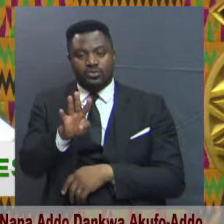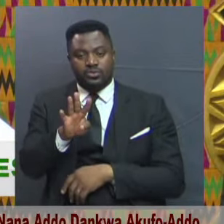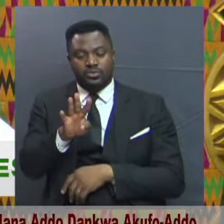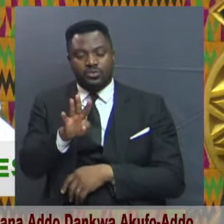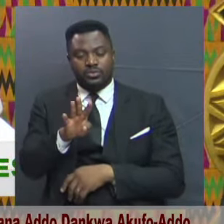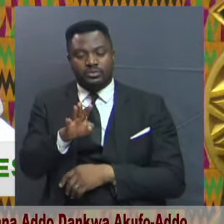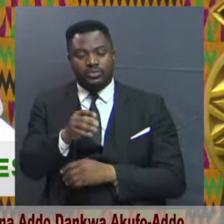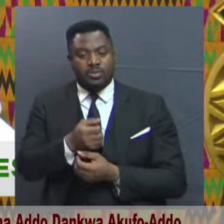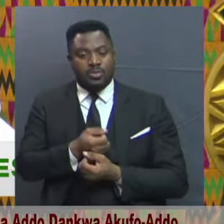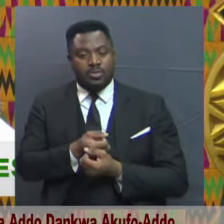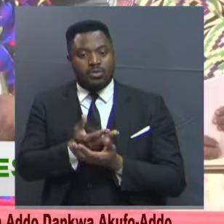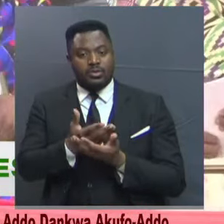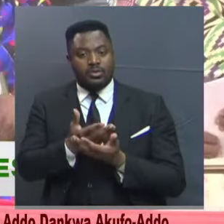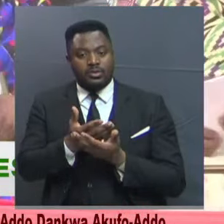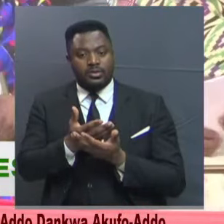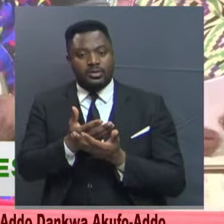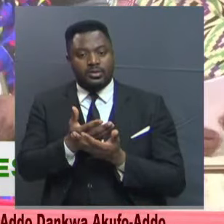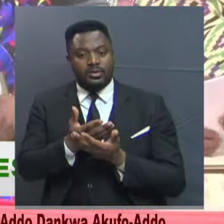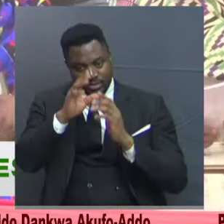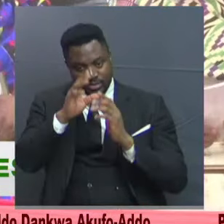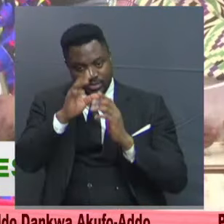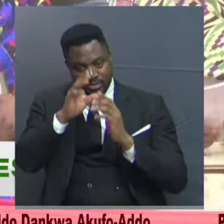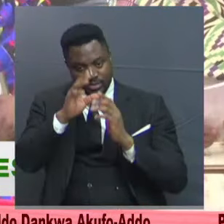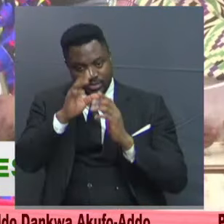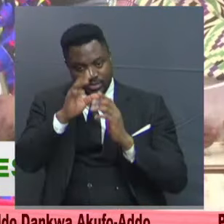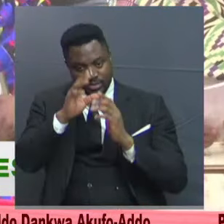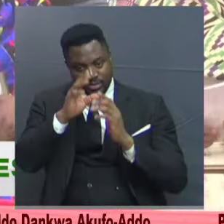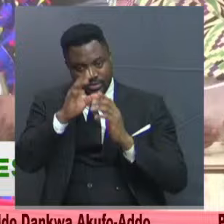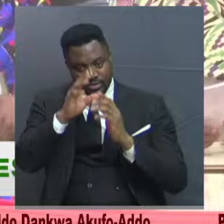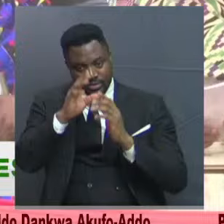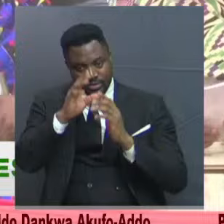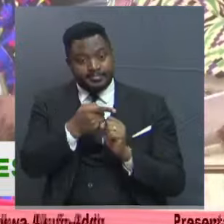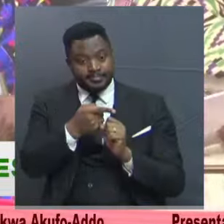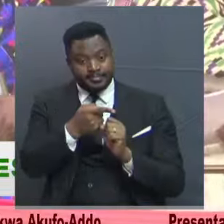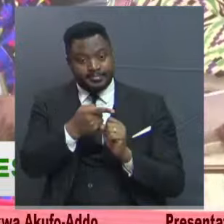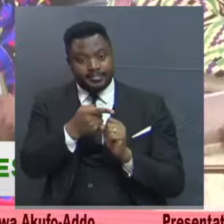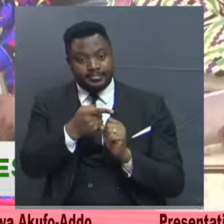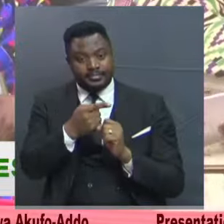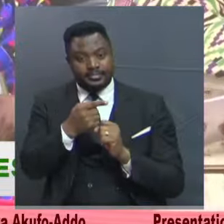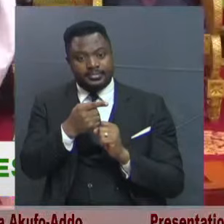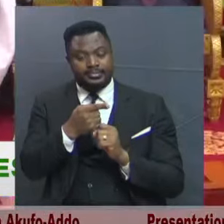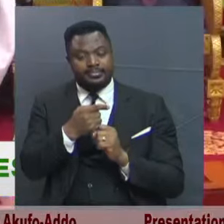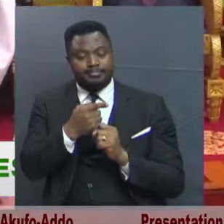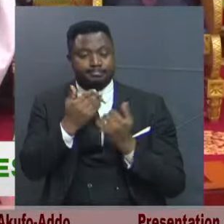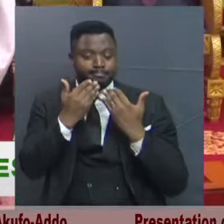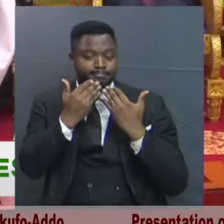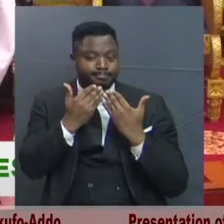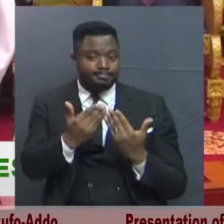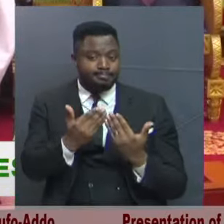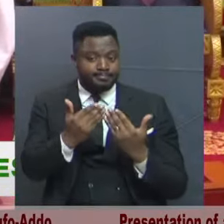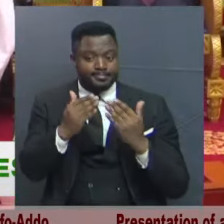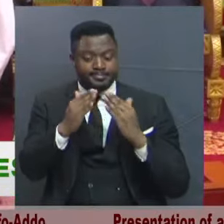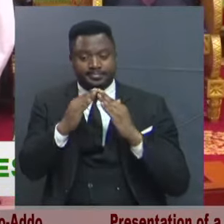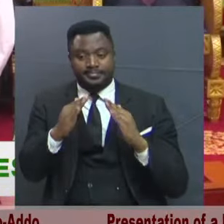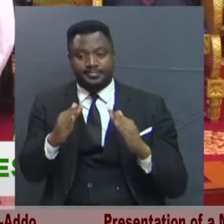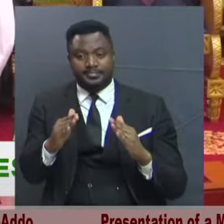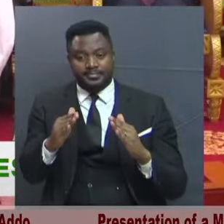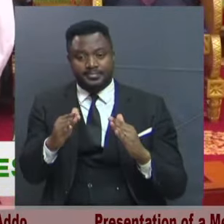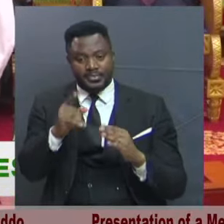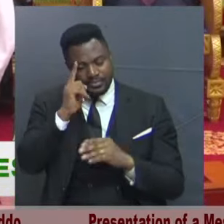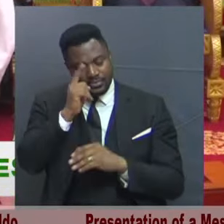convey to his Excellency the president the Gratitude of the house for